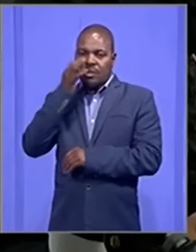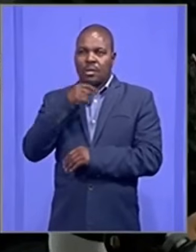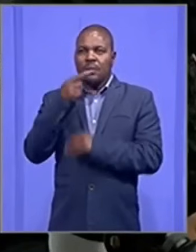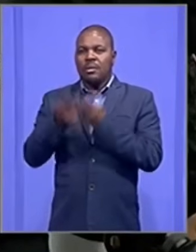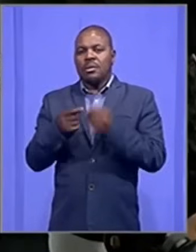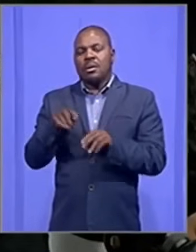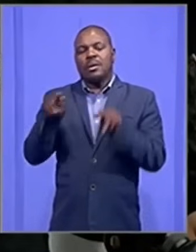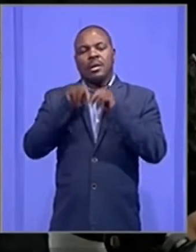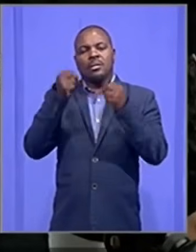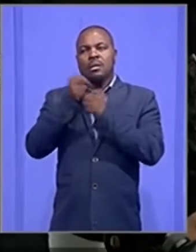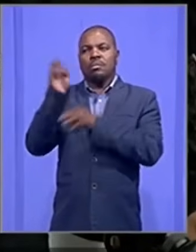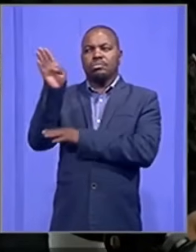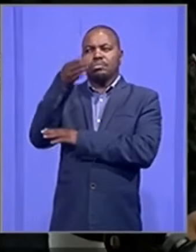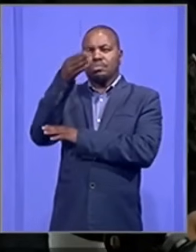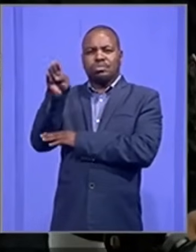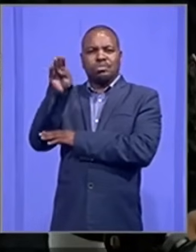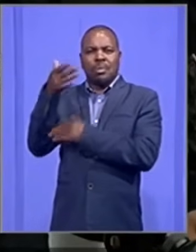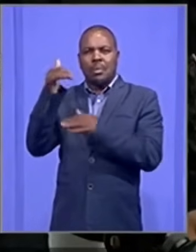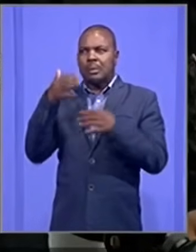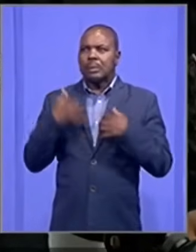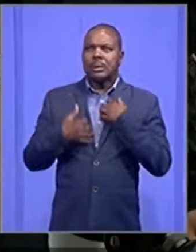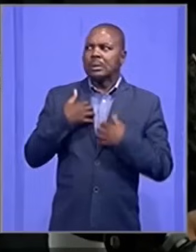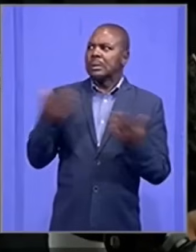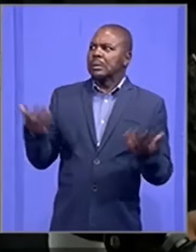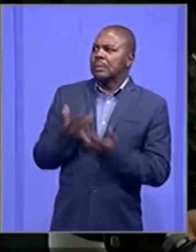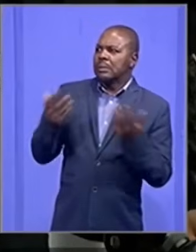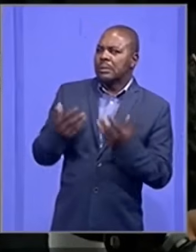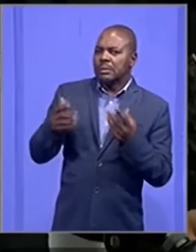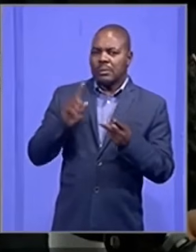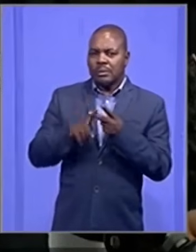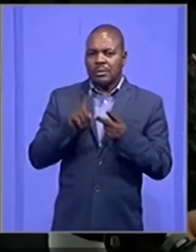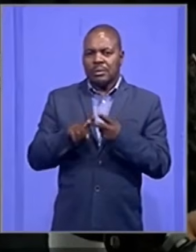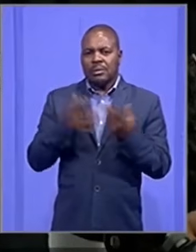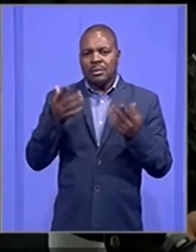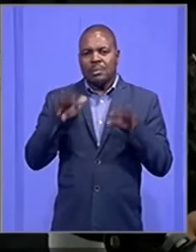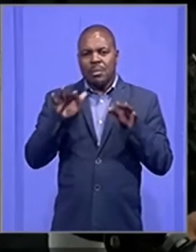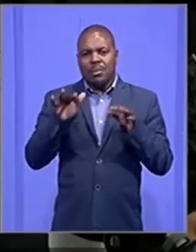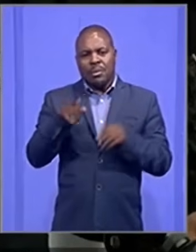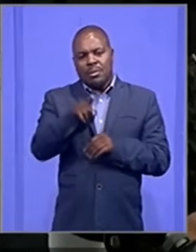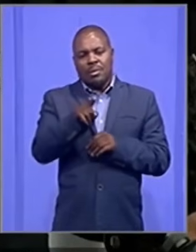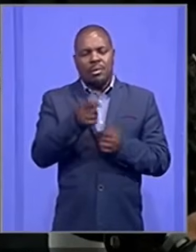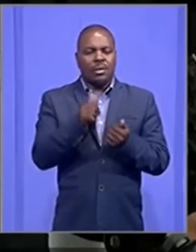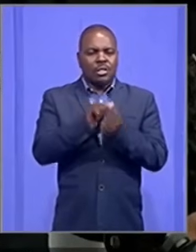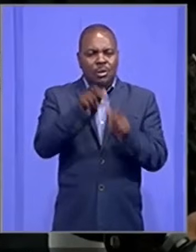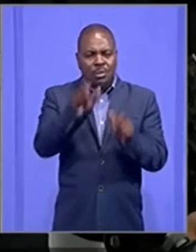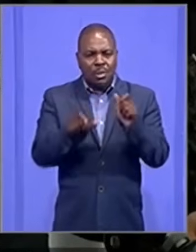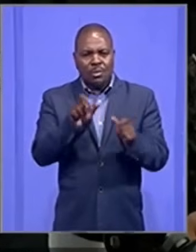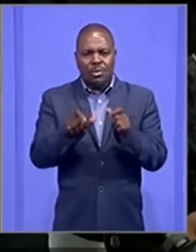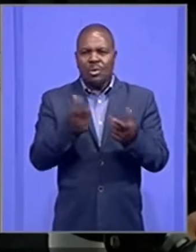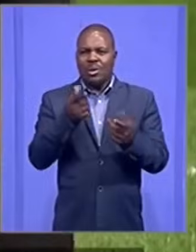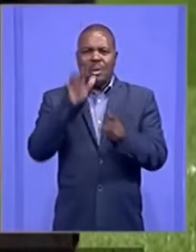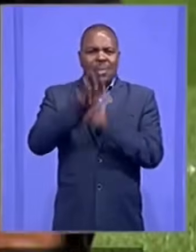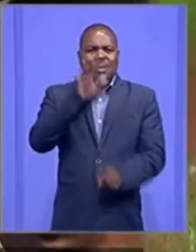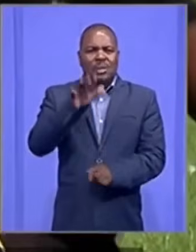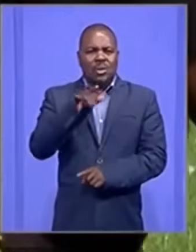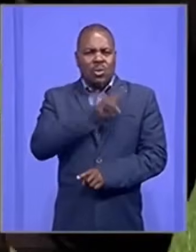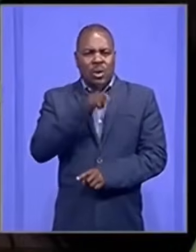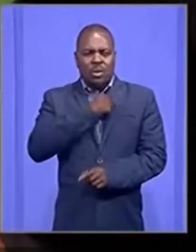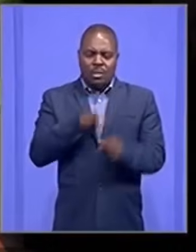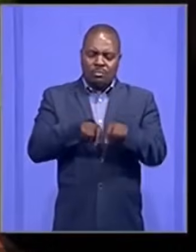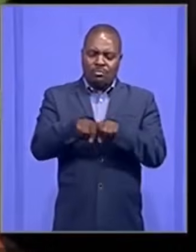of the national flag has created unnecessary hysteria and punished athletes and players unfairly who are competing for the pride of